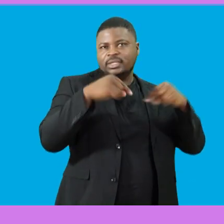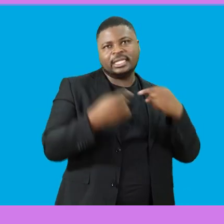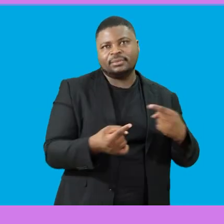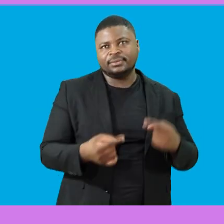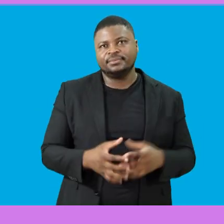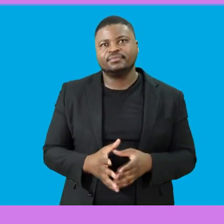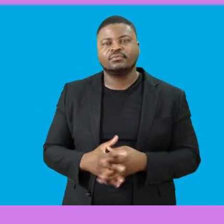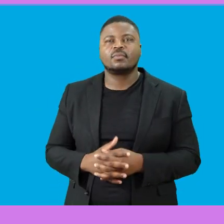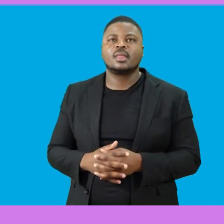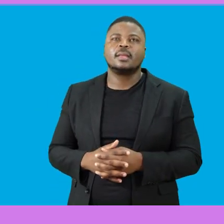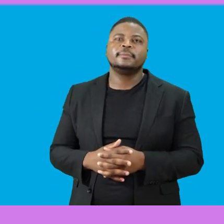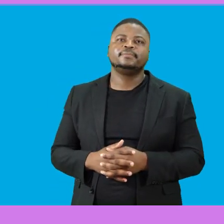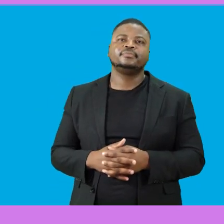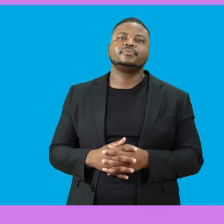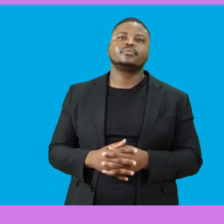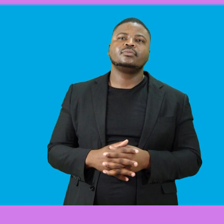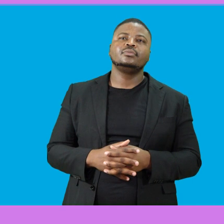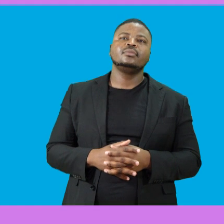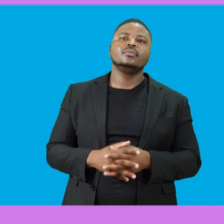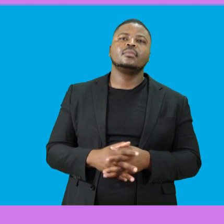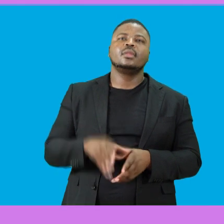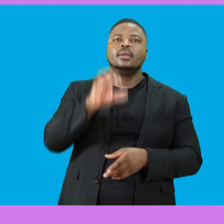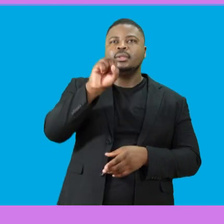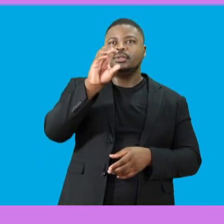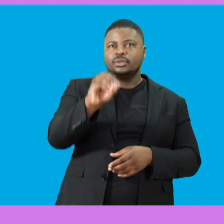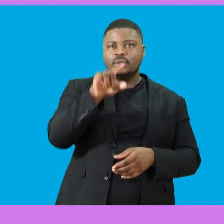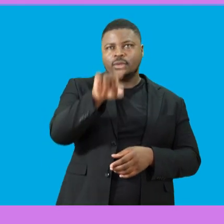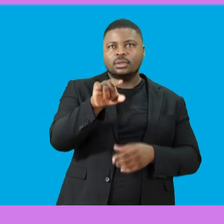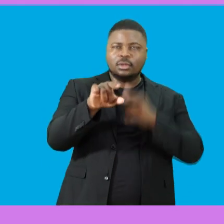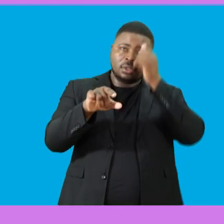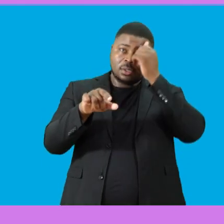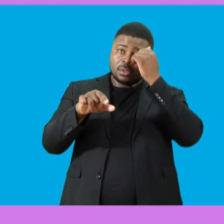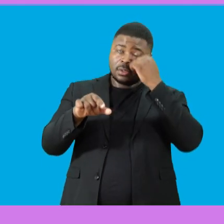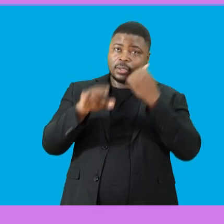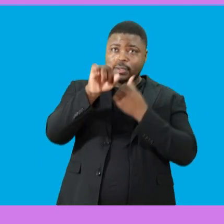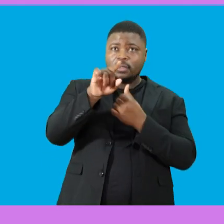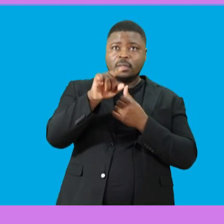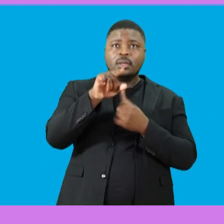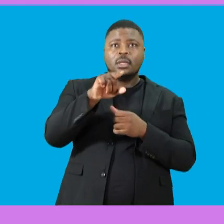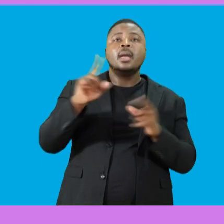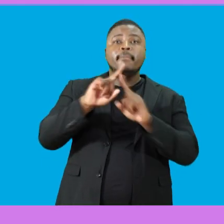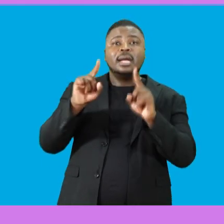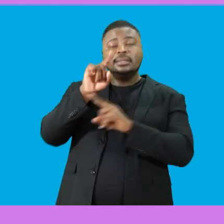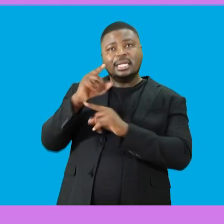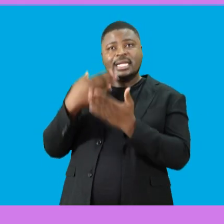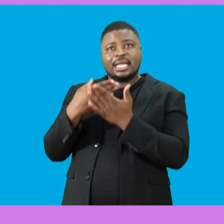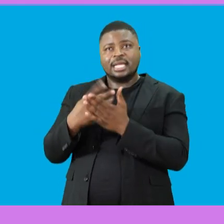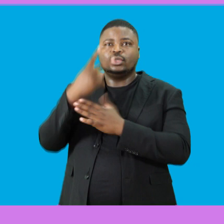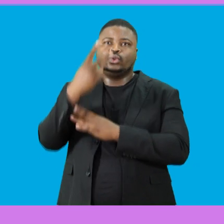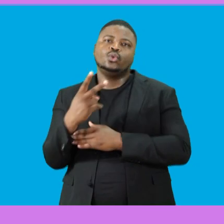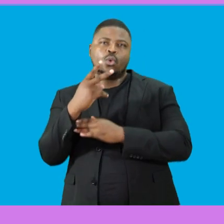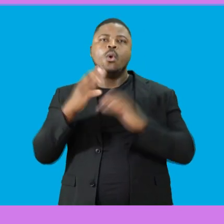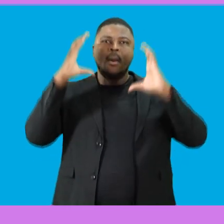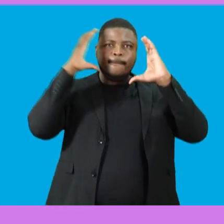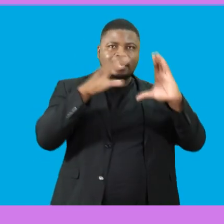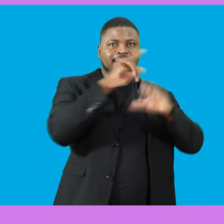115 divided by 65, subtract 65, we get 50. So we can actually do qualify for